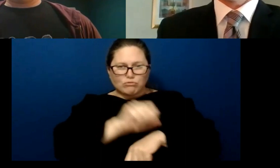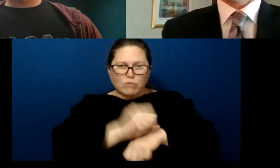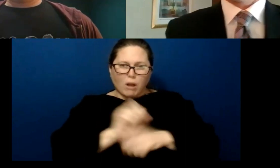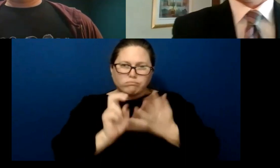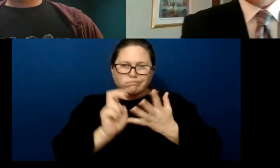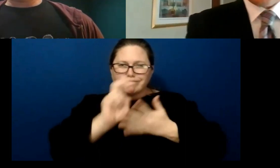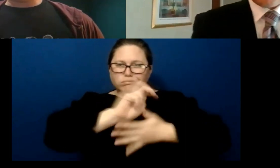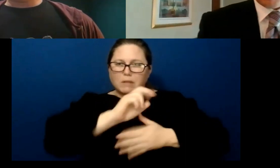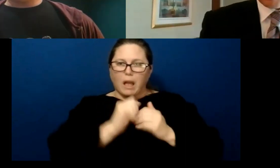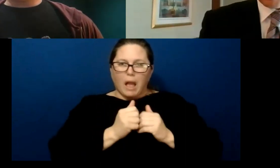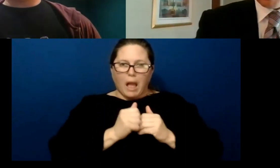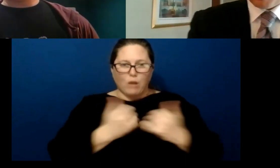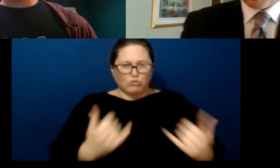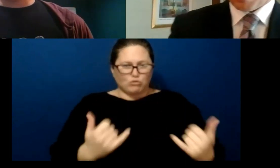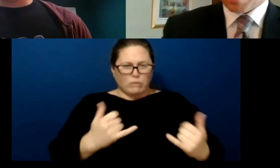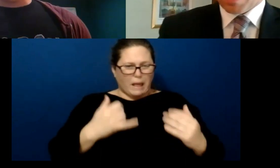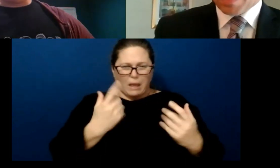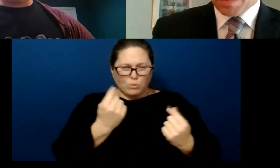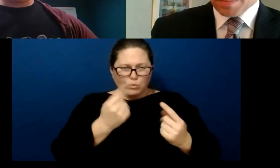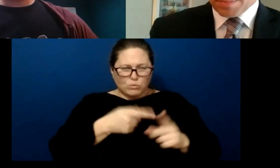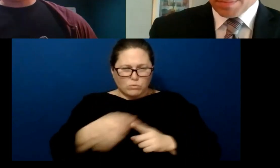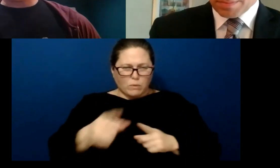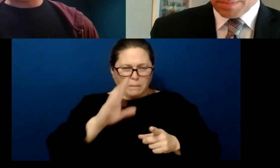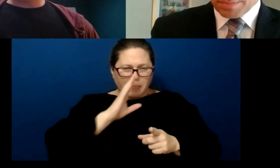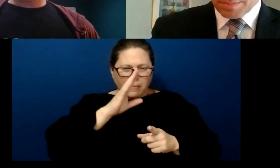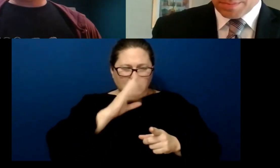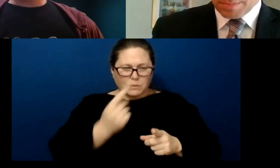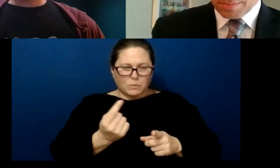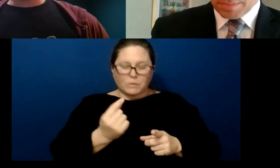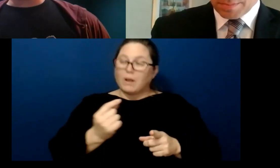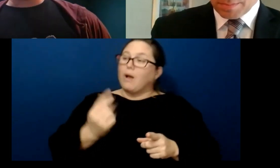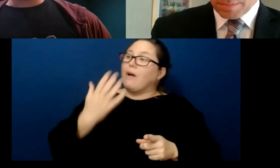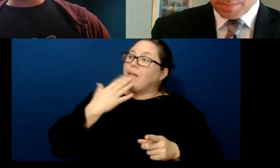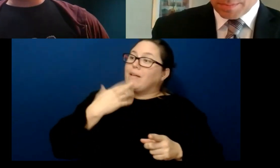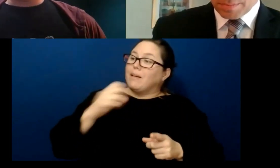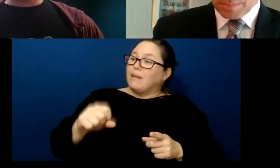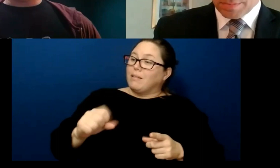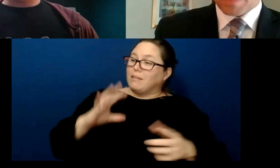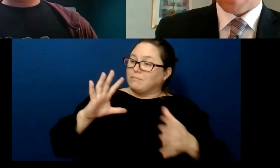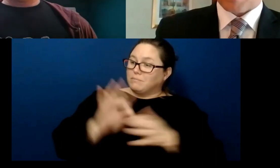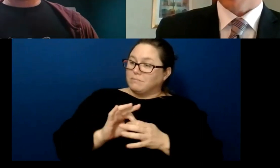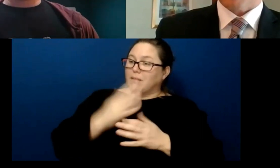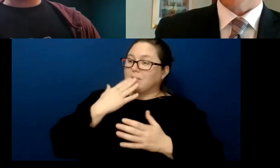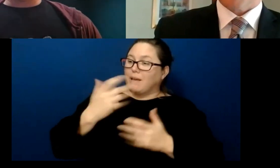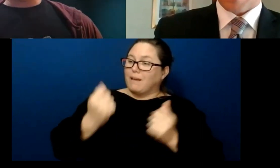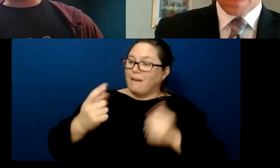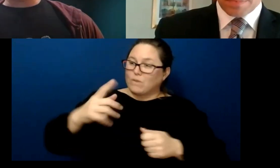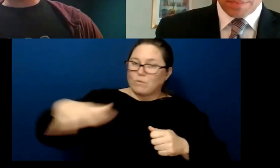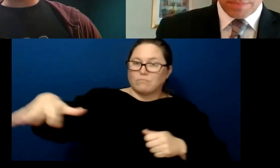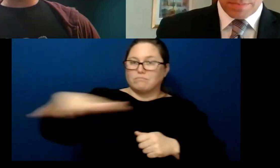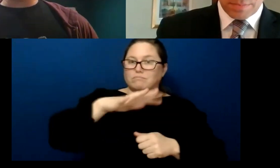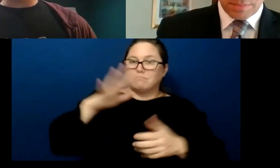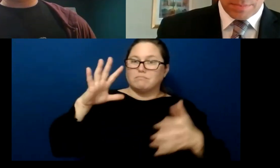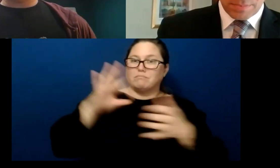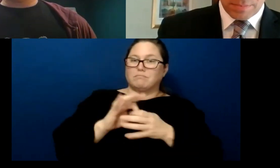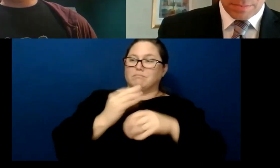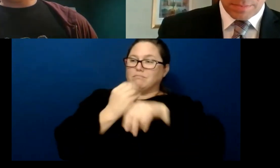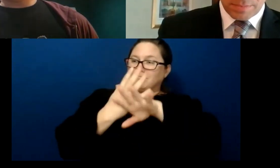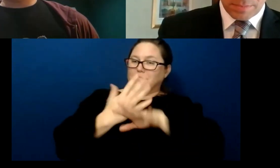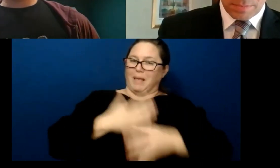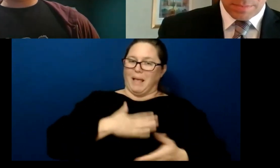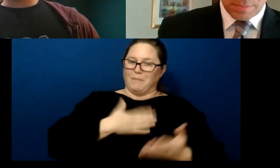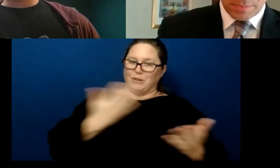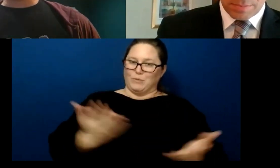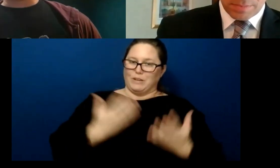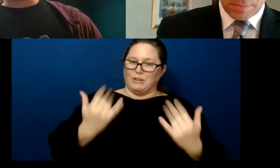Bethesda. Awesome. Yeah, for sure. And thanks for having me on, and thanks to everybody who tuned in. It's great to be here with you today. So I'm